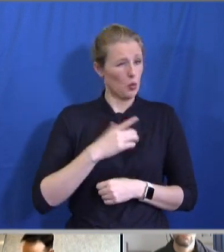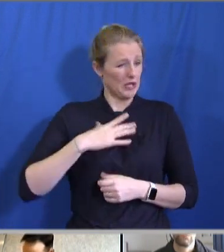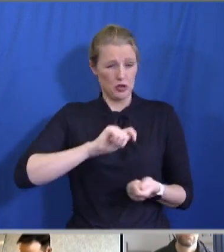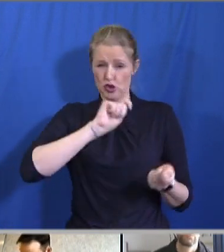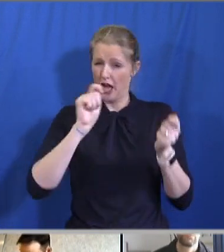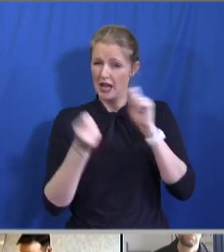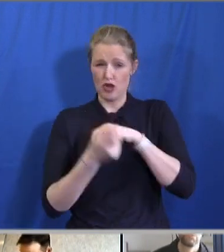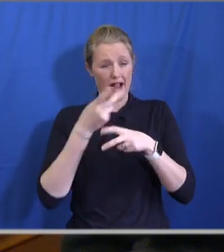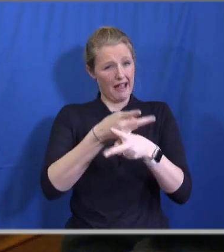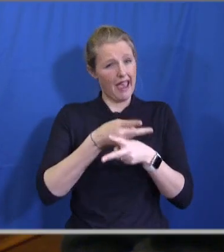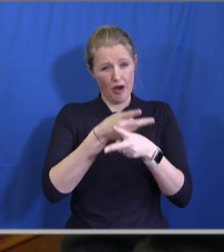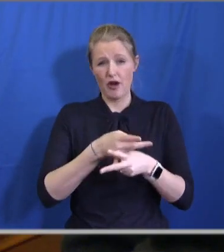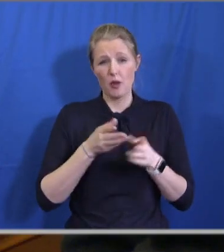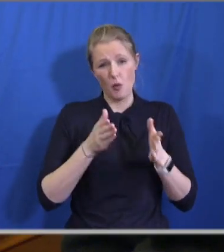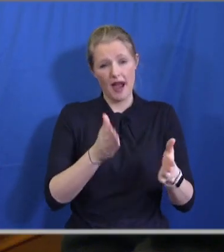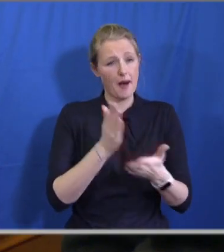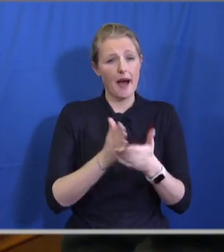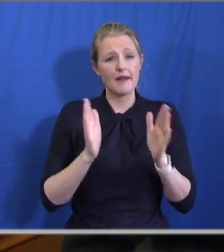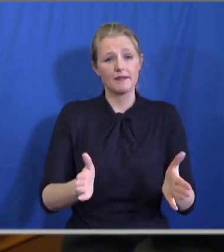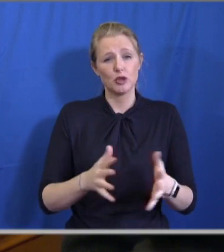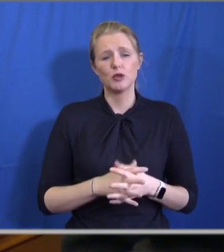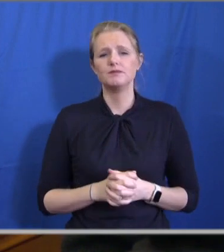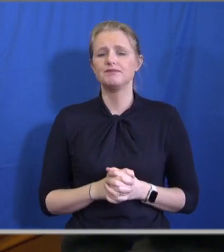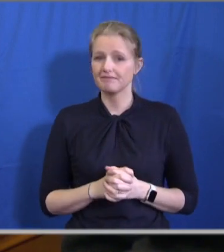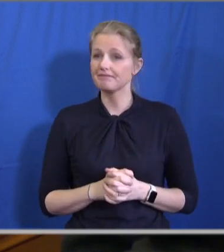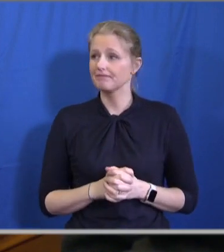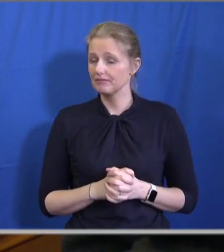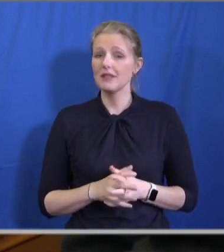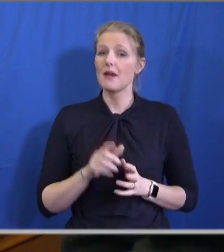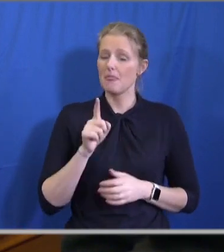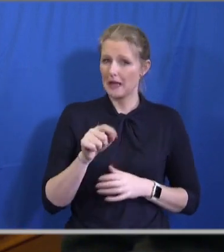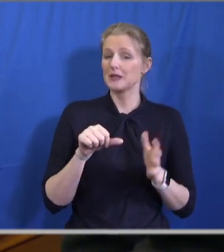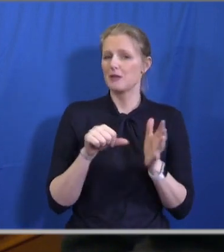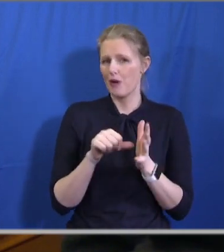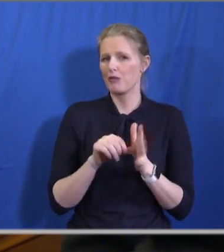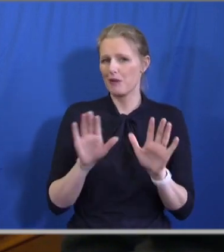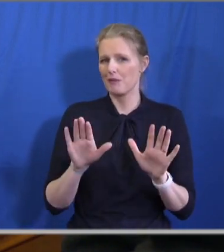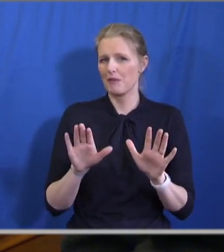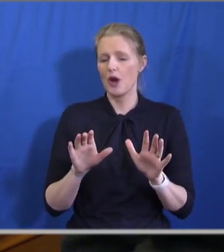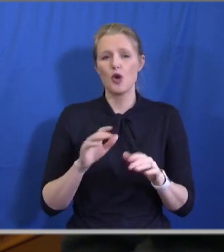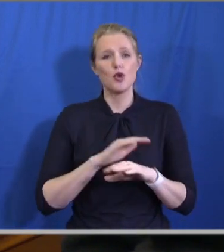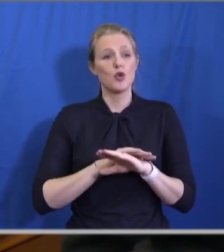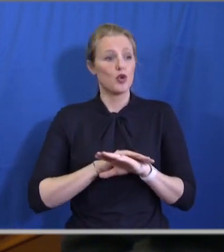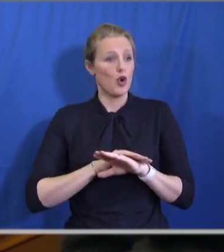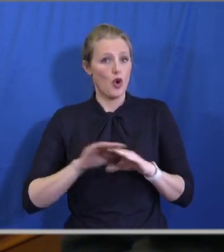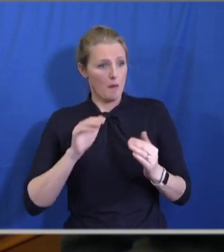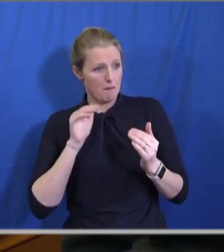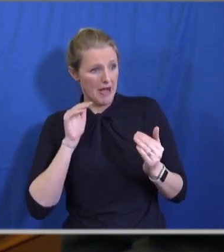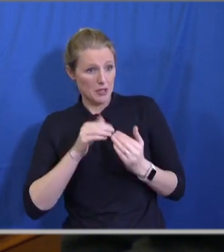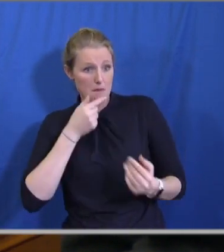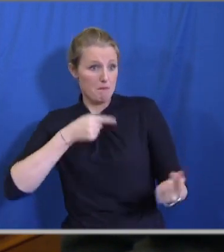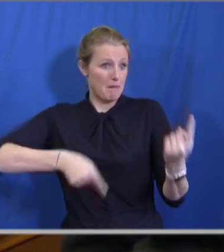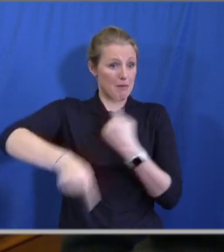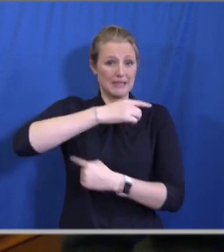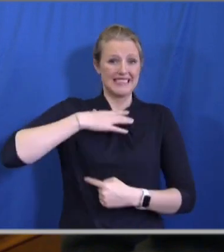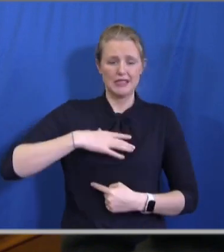I think, if I may, I think that's part of the difficulty, because it's meeting the system's needs and the private providers' needs. It's also